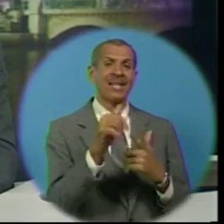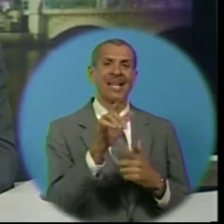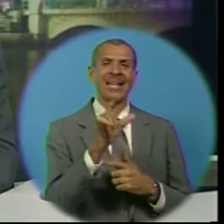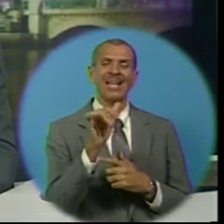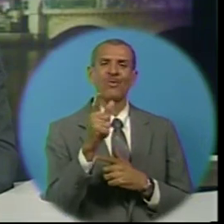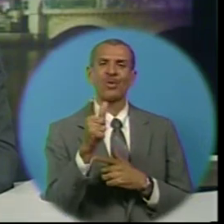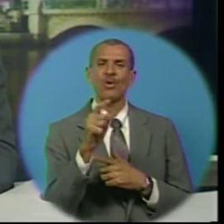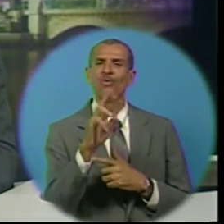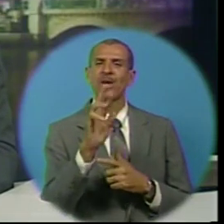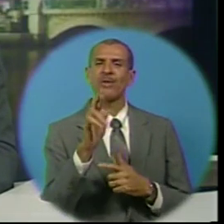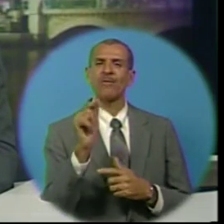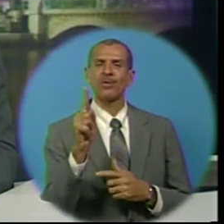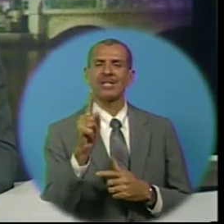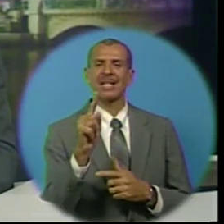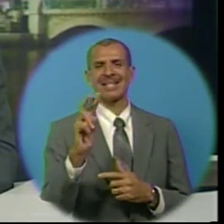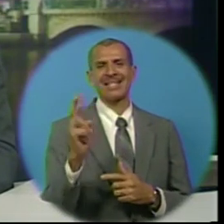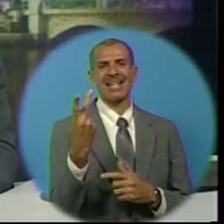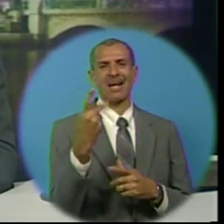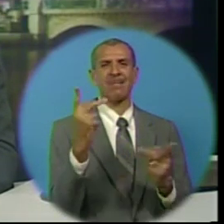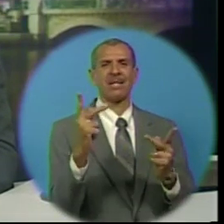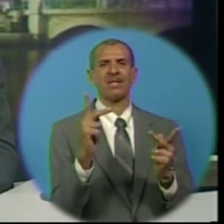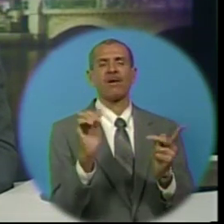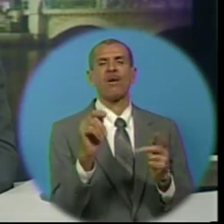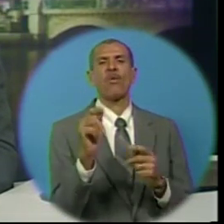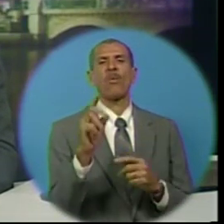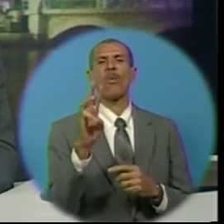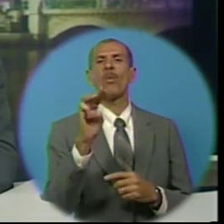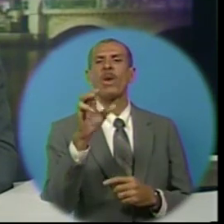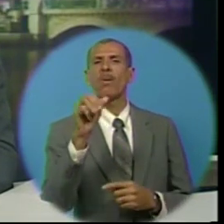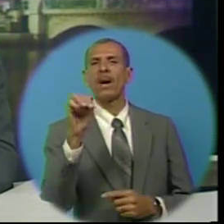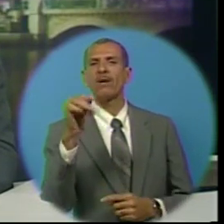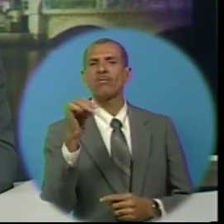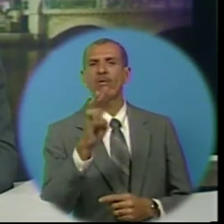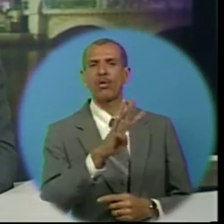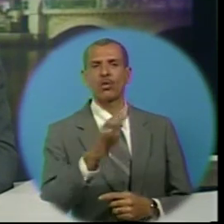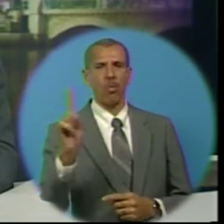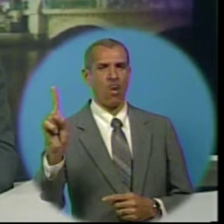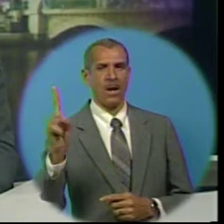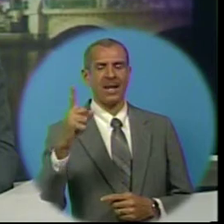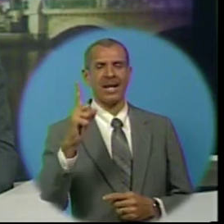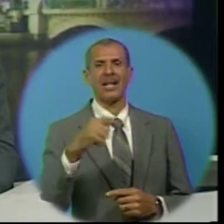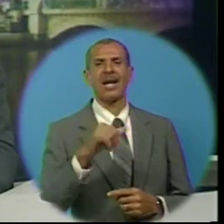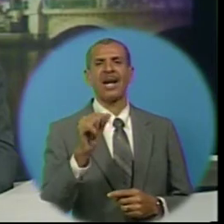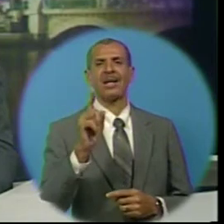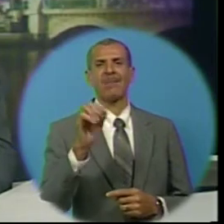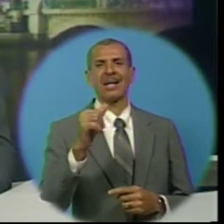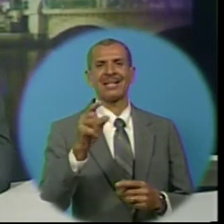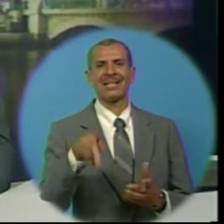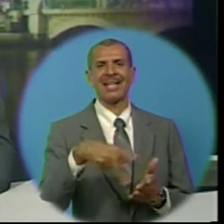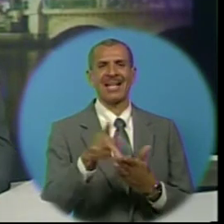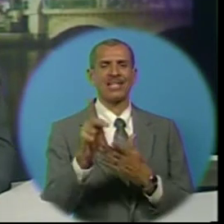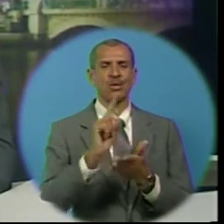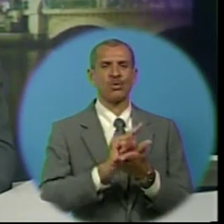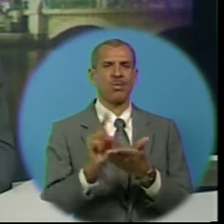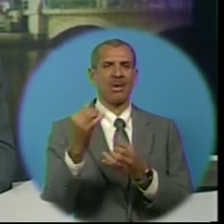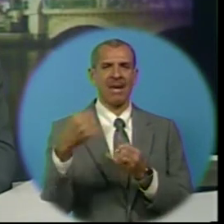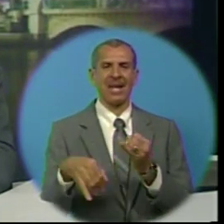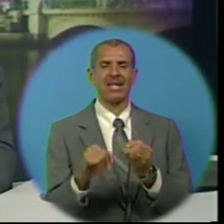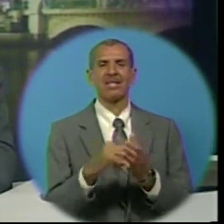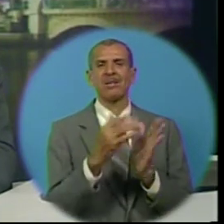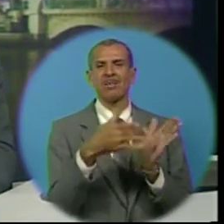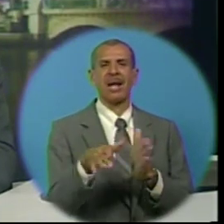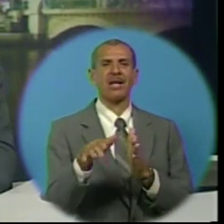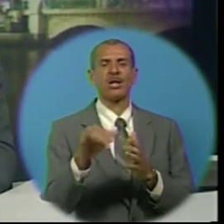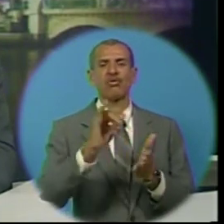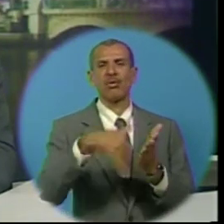leaders Rendezvous defeated second-place Weymouth Wales 4-1 to book their spot at the Big Dance this coming weekend. That final is set for